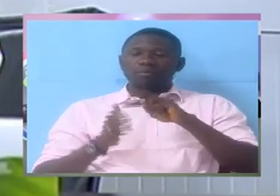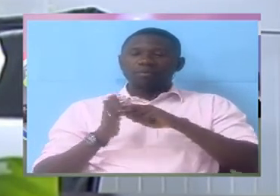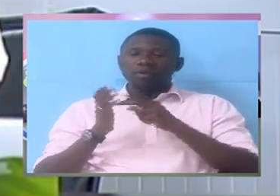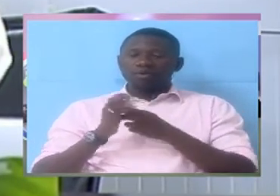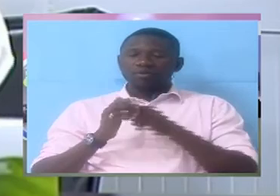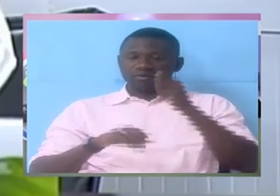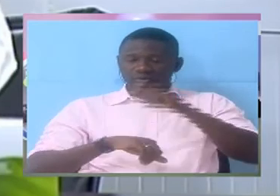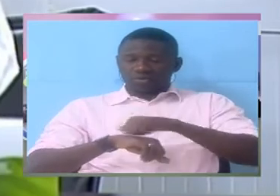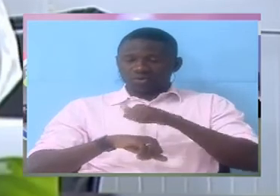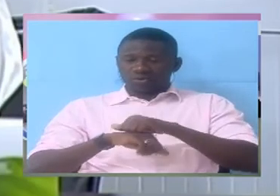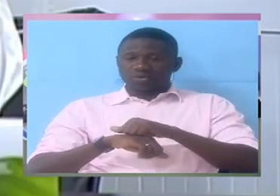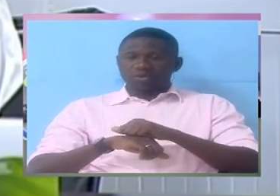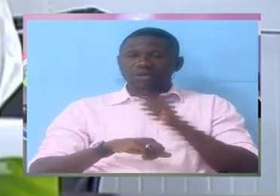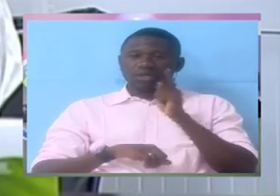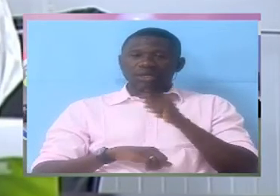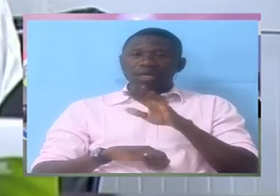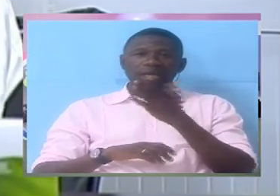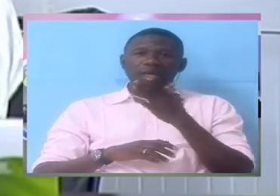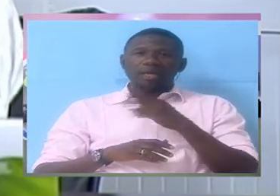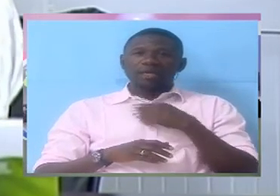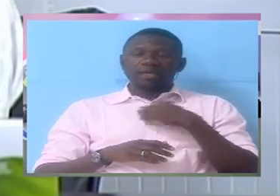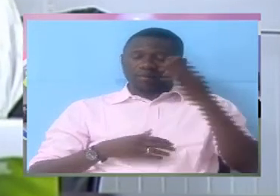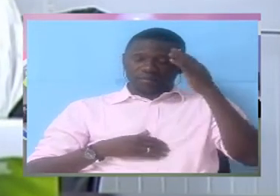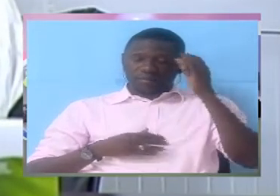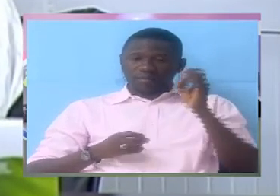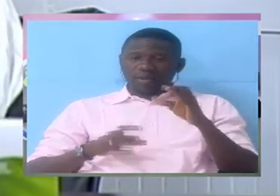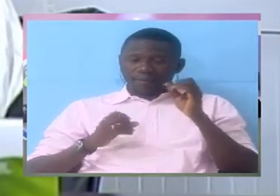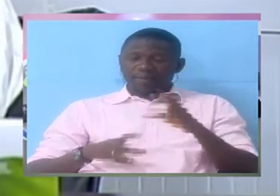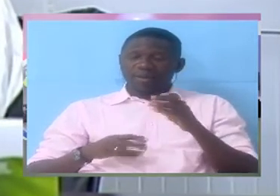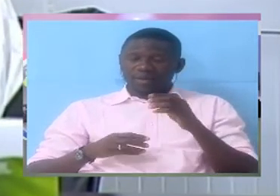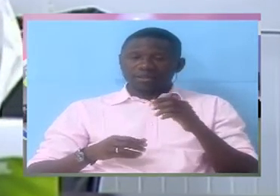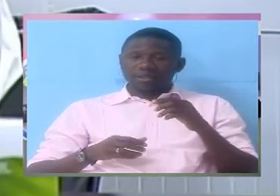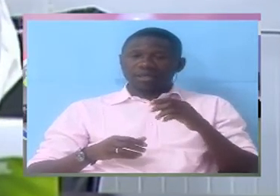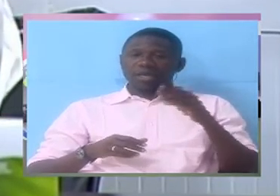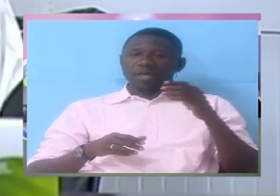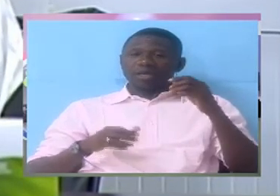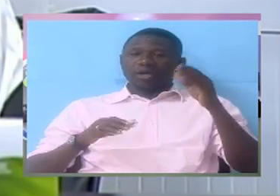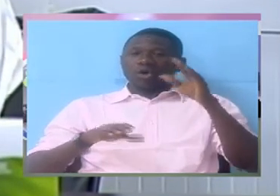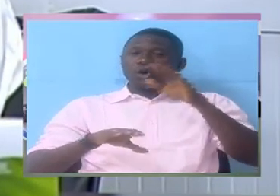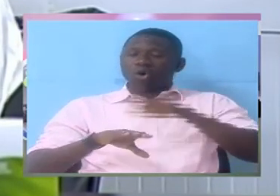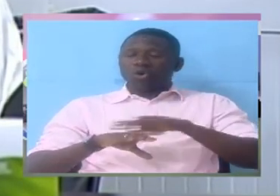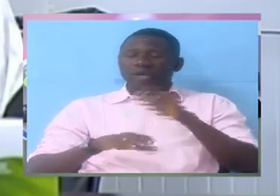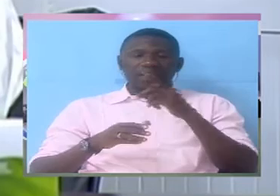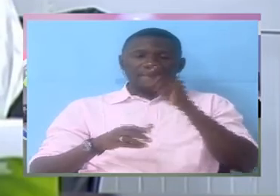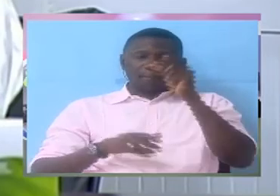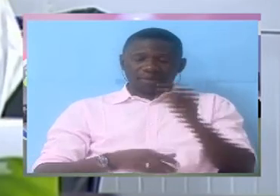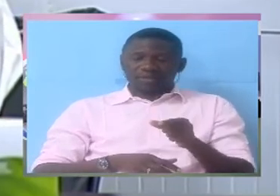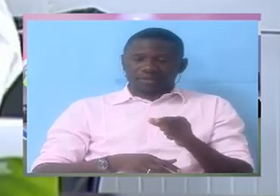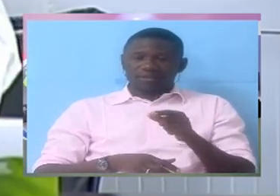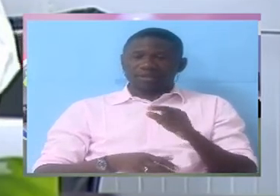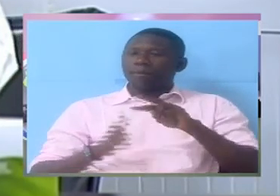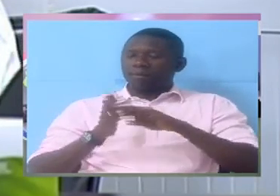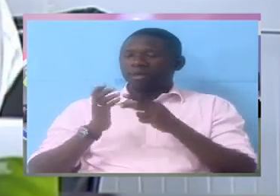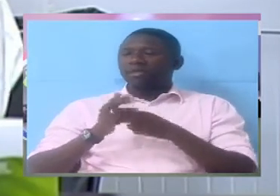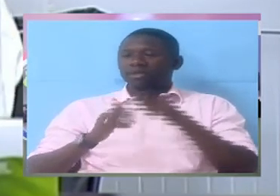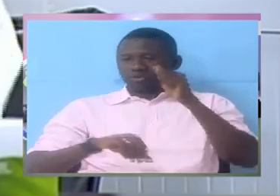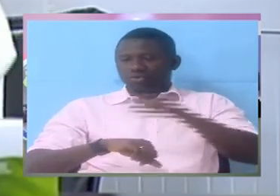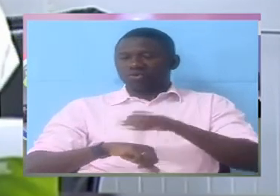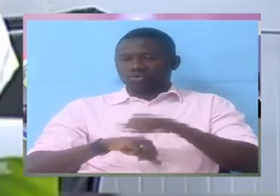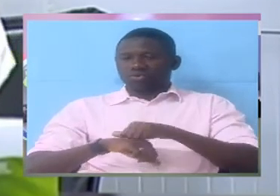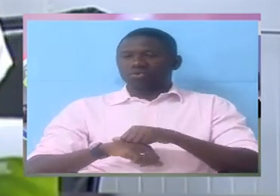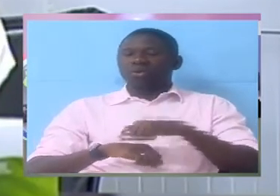that any pain meted on anybody is torture, is classed as torture. So I accepted